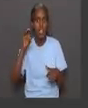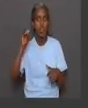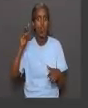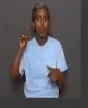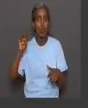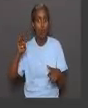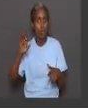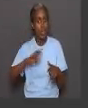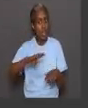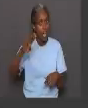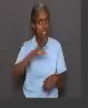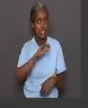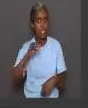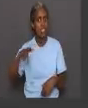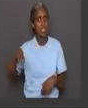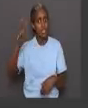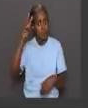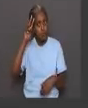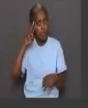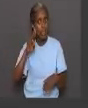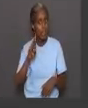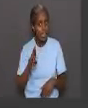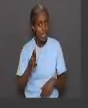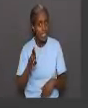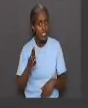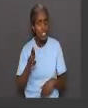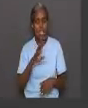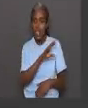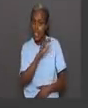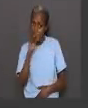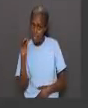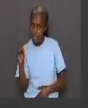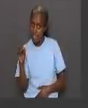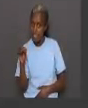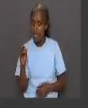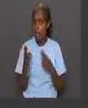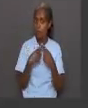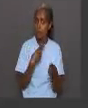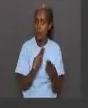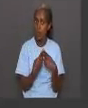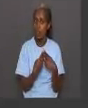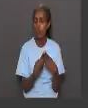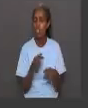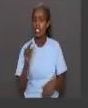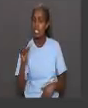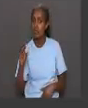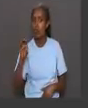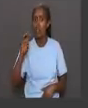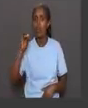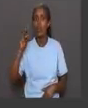cone's height and squared radius and product of the